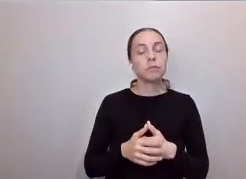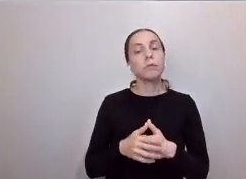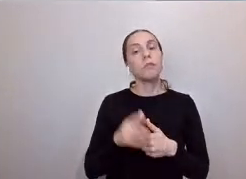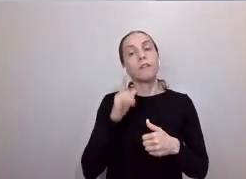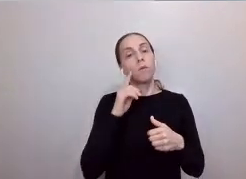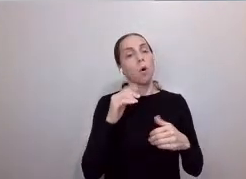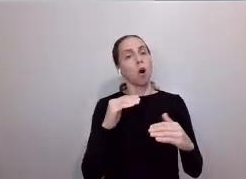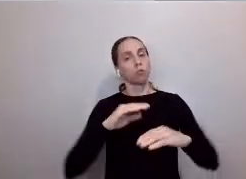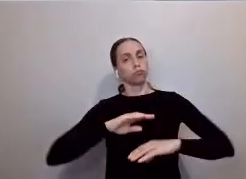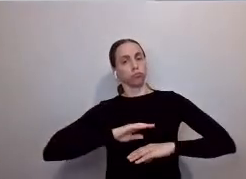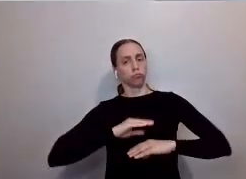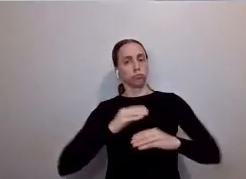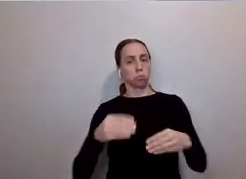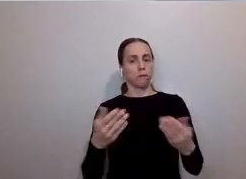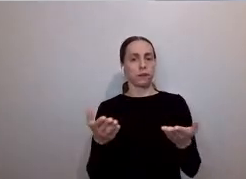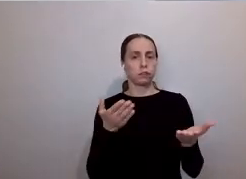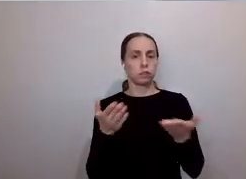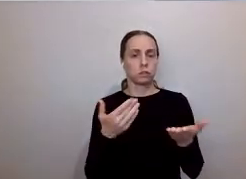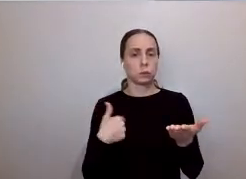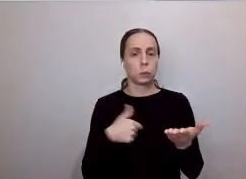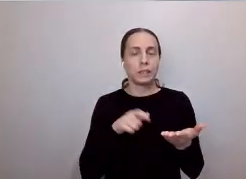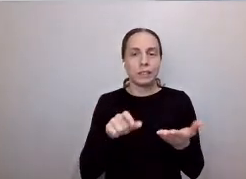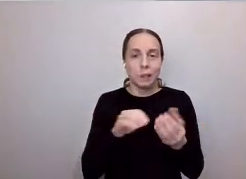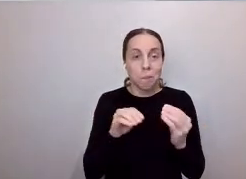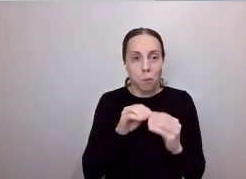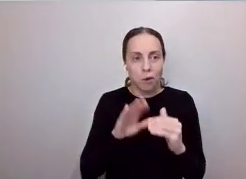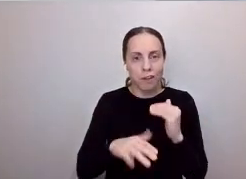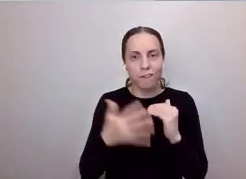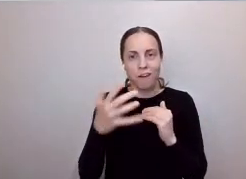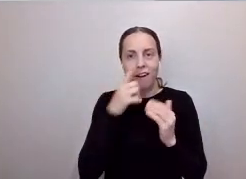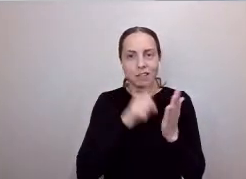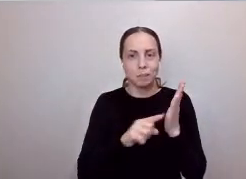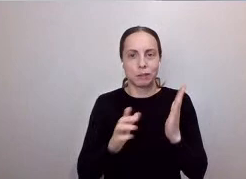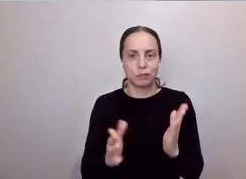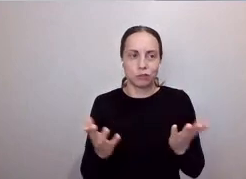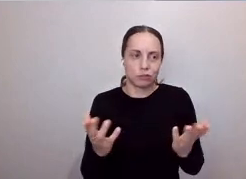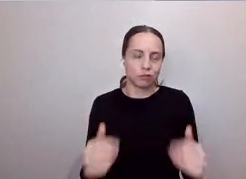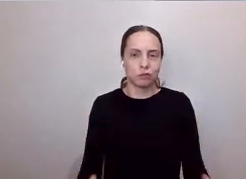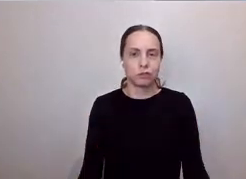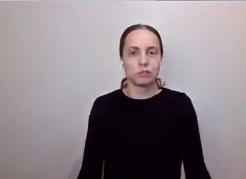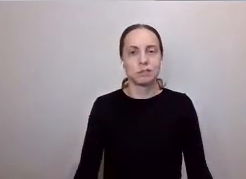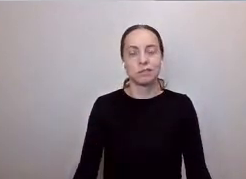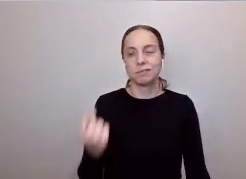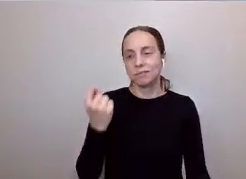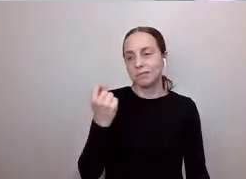need more than five inspectors. Over the course of the last 5 years,